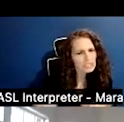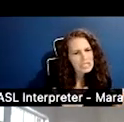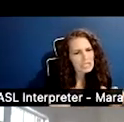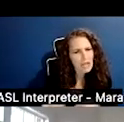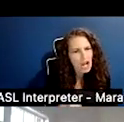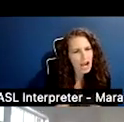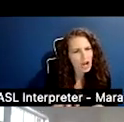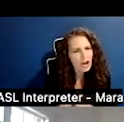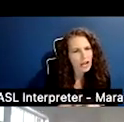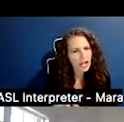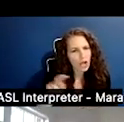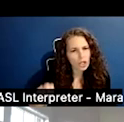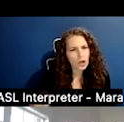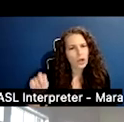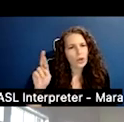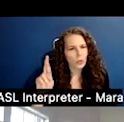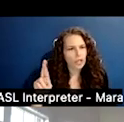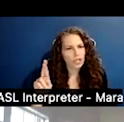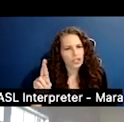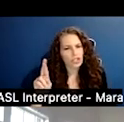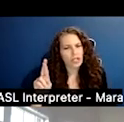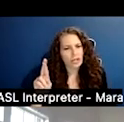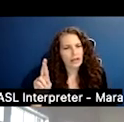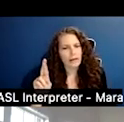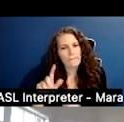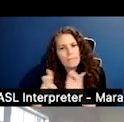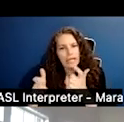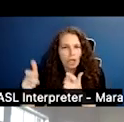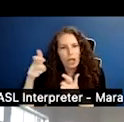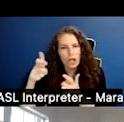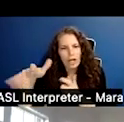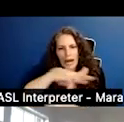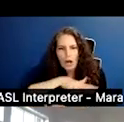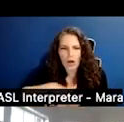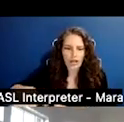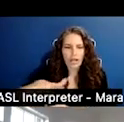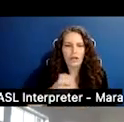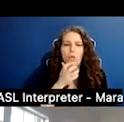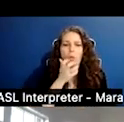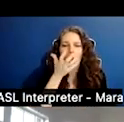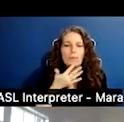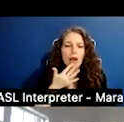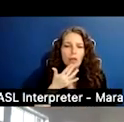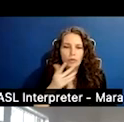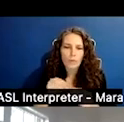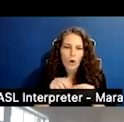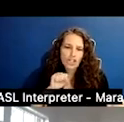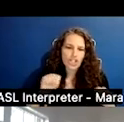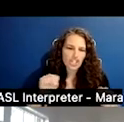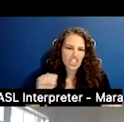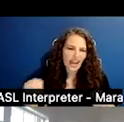Northridge earthquake hit a larger geographic area. If you look at the warm colors, they're going to be the areas of stronger shaking. That's what this map